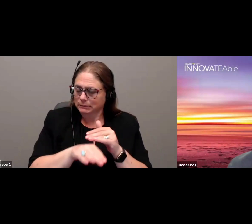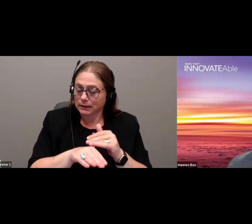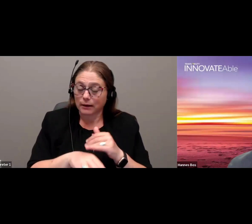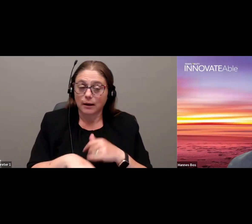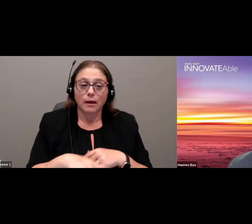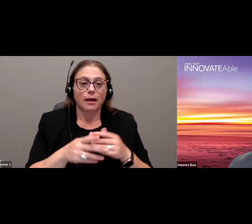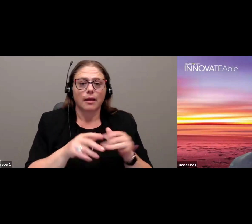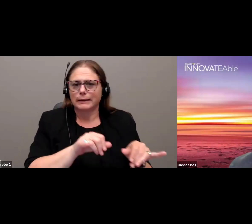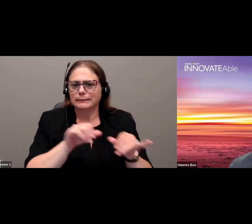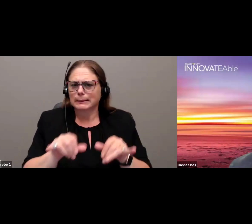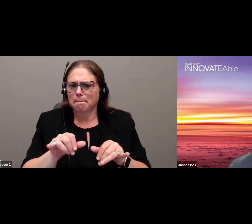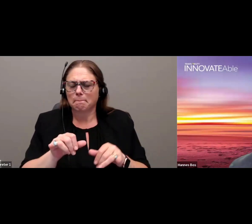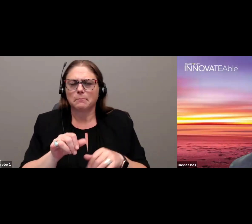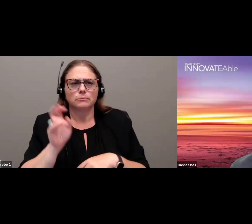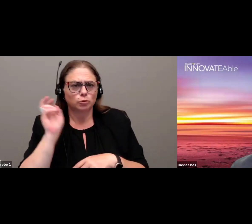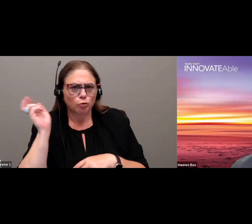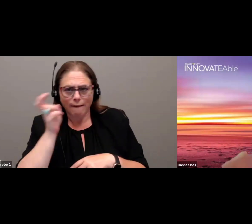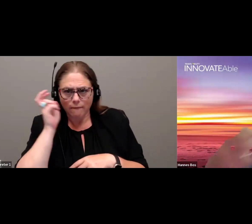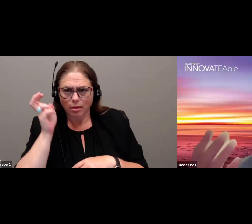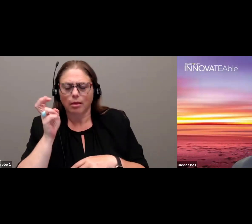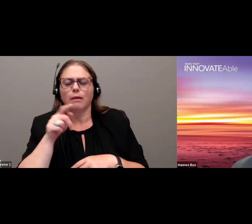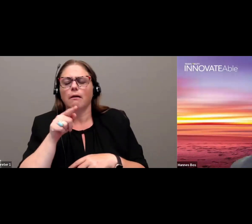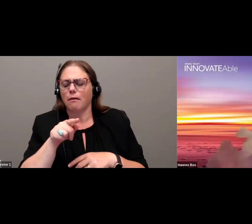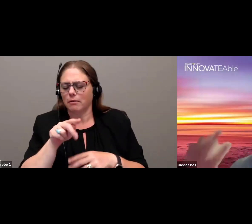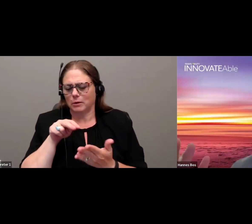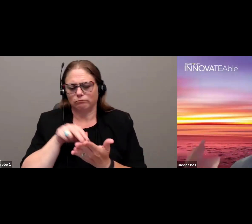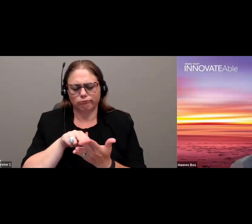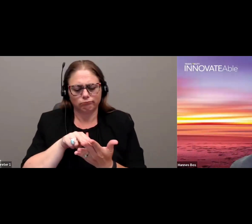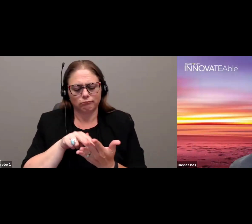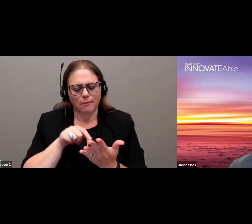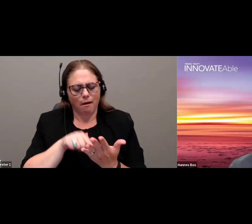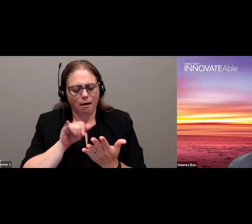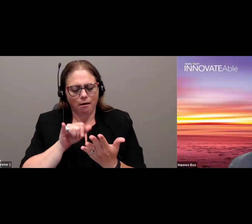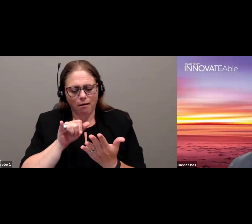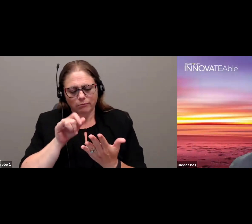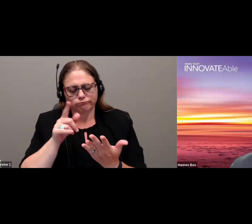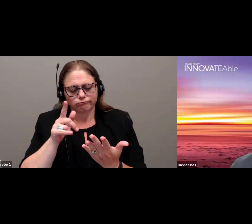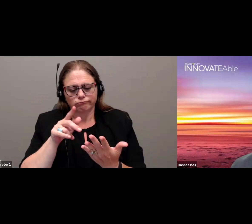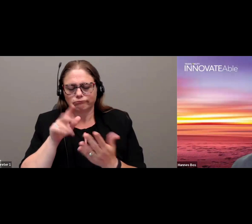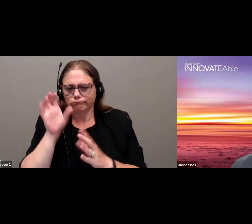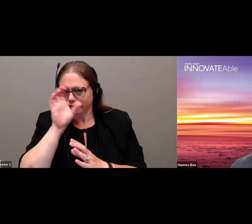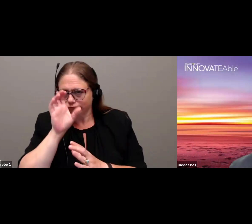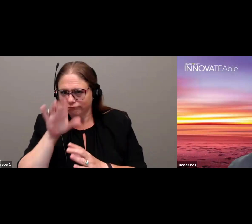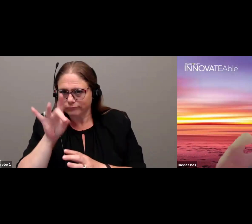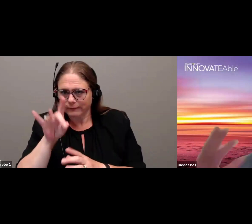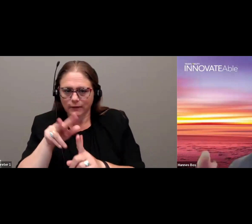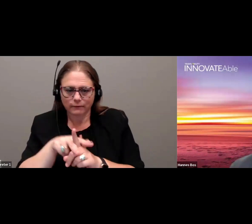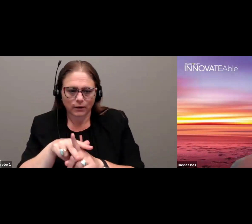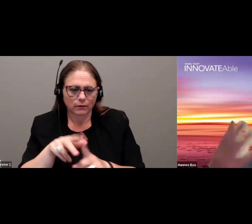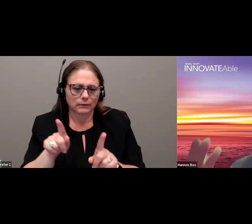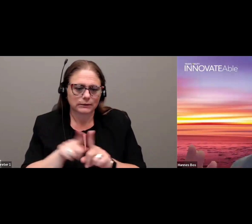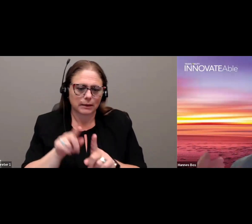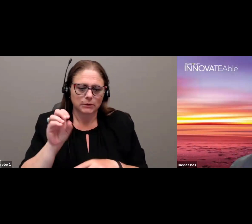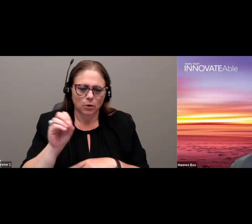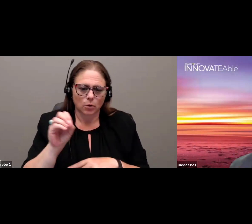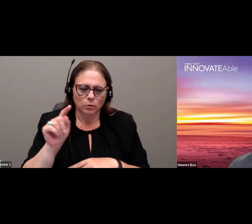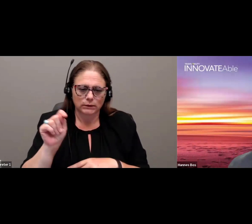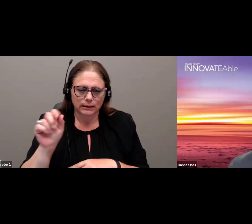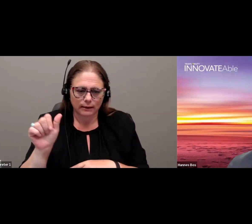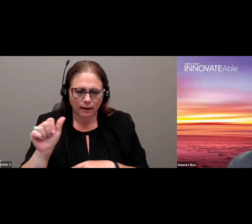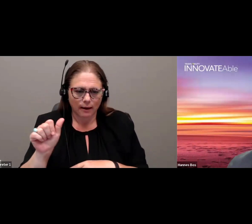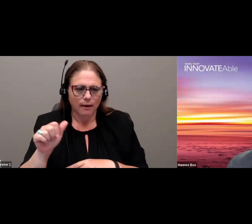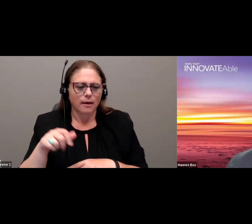that they would think about us and use our travel platform to actually book in the way you know that an OTA would work, Real the World,